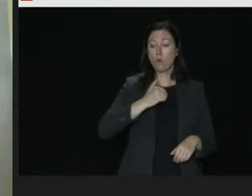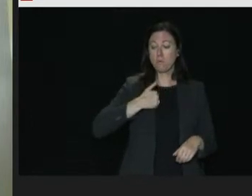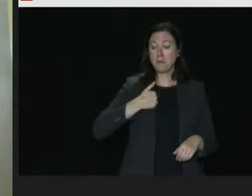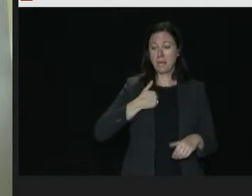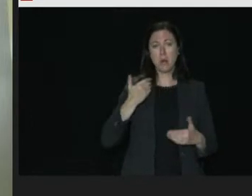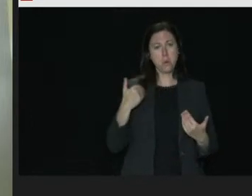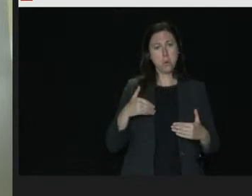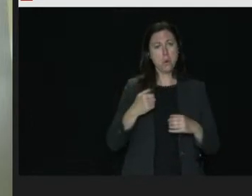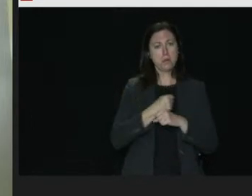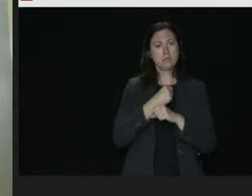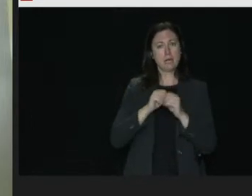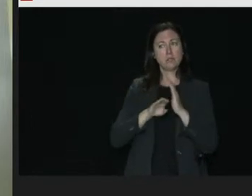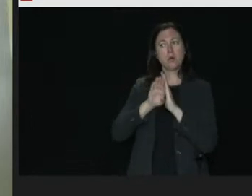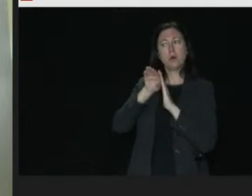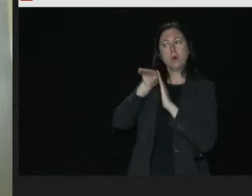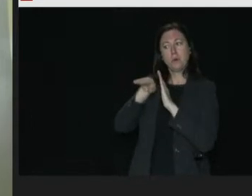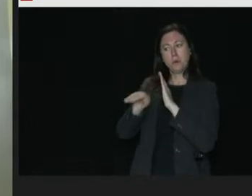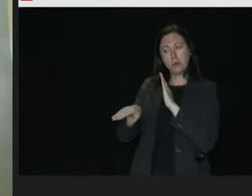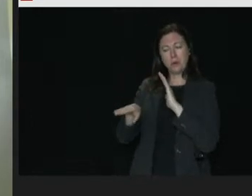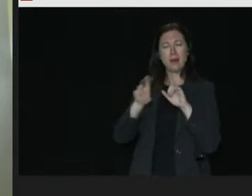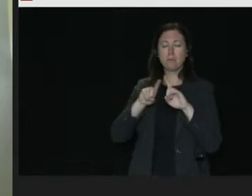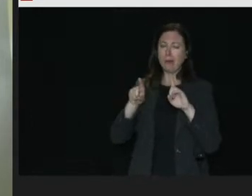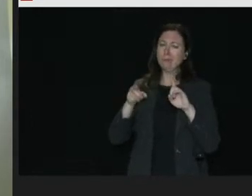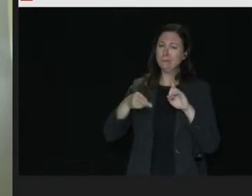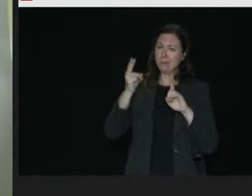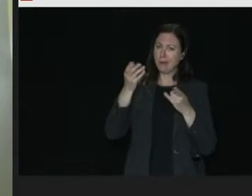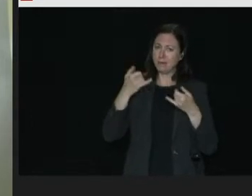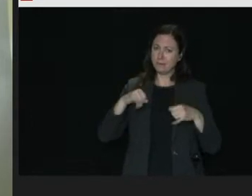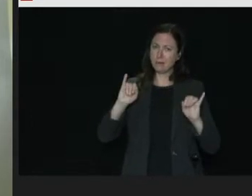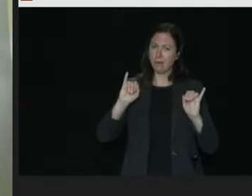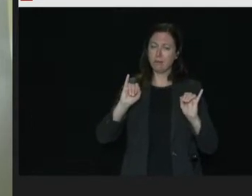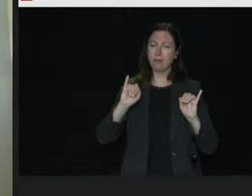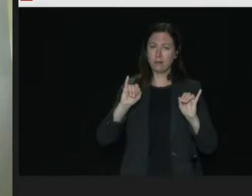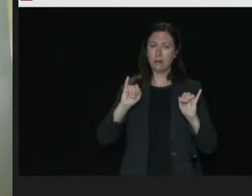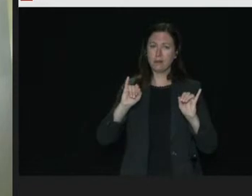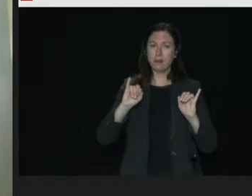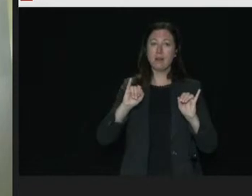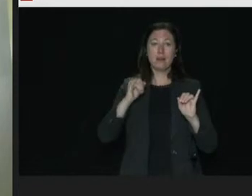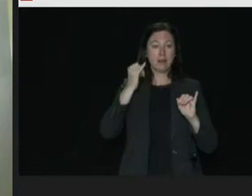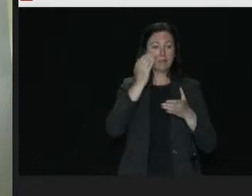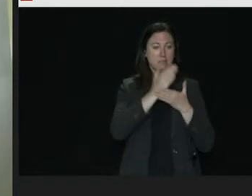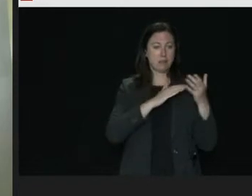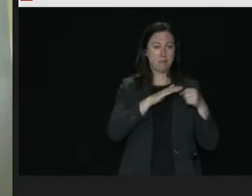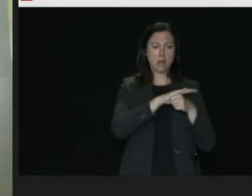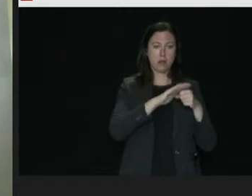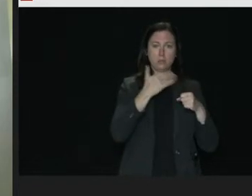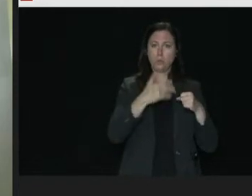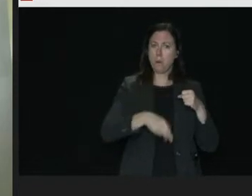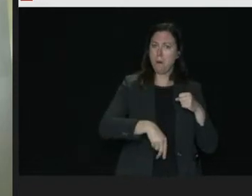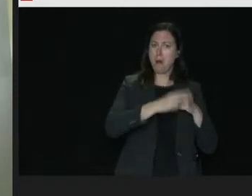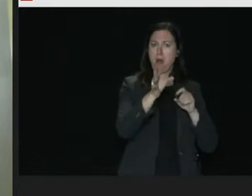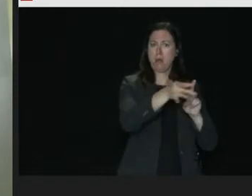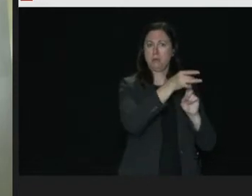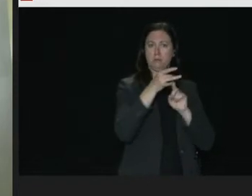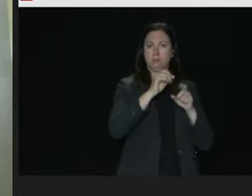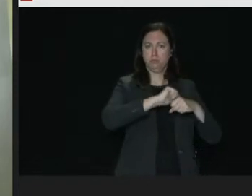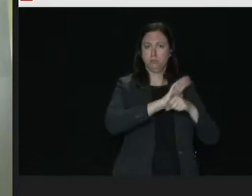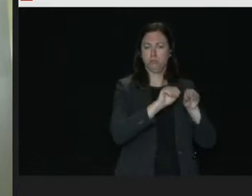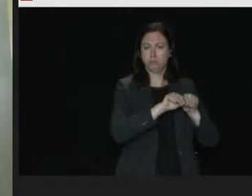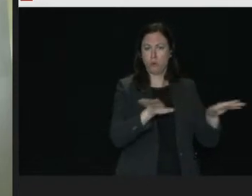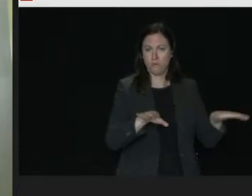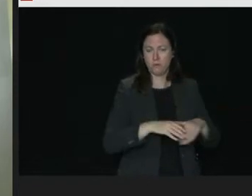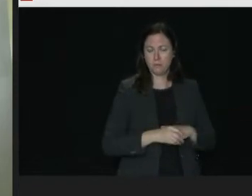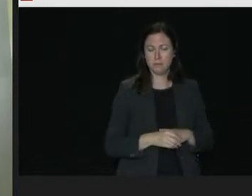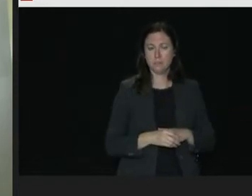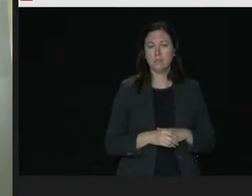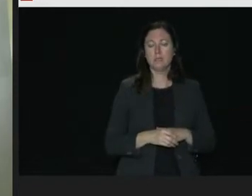off, but are still high overall, and infection rates are exceedingly high in several areas of the country. With the